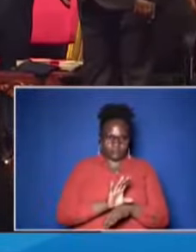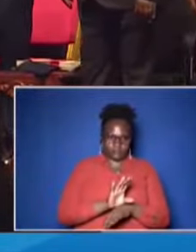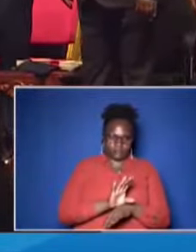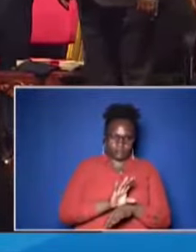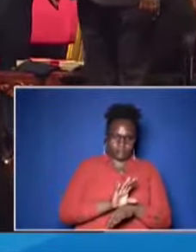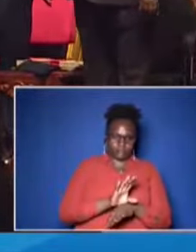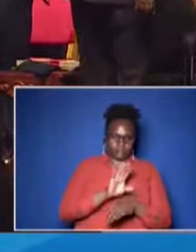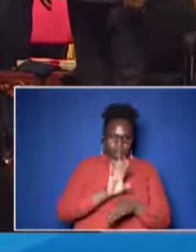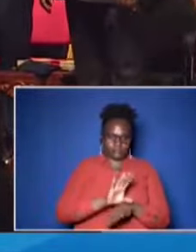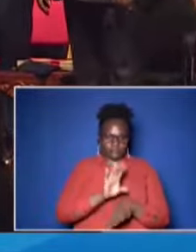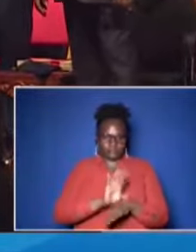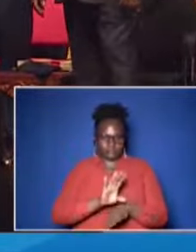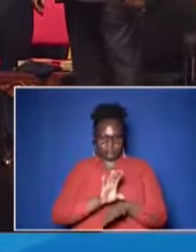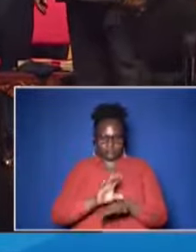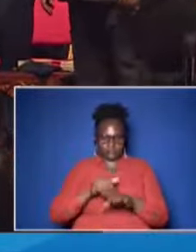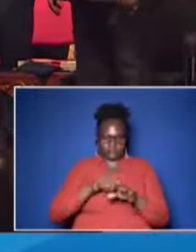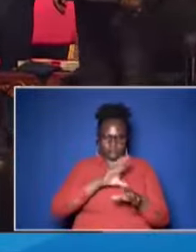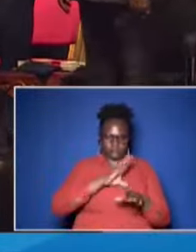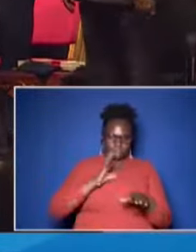the church in